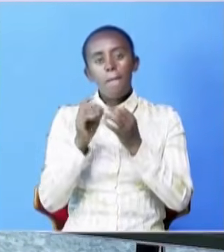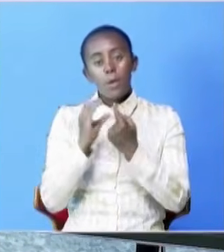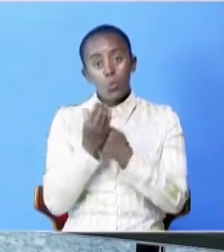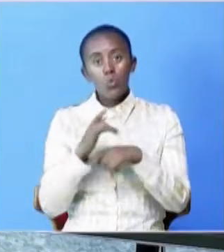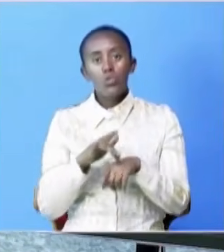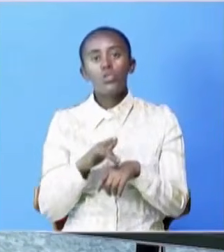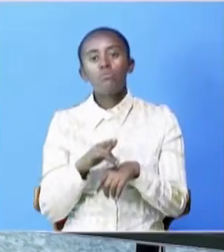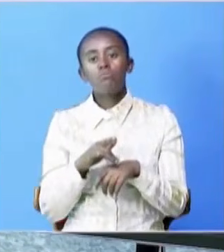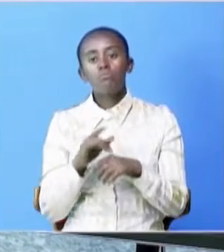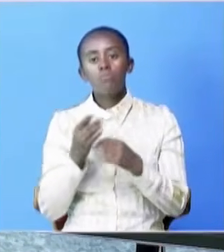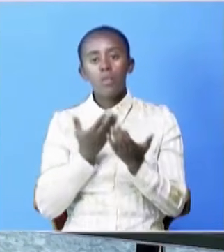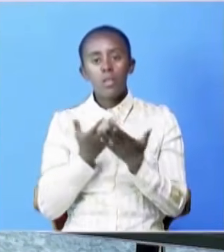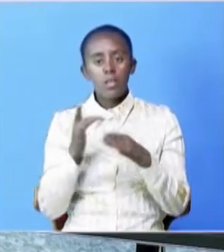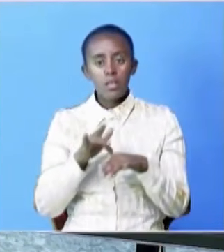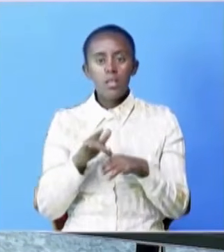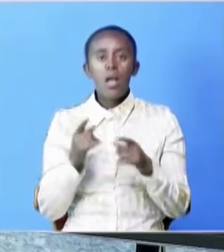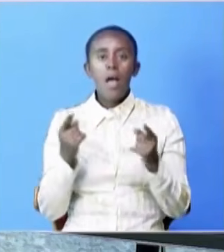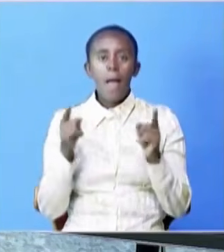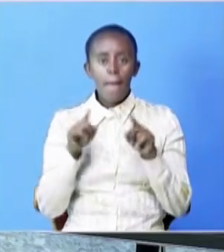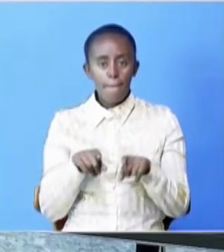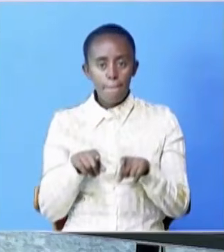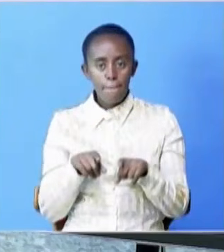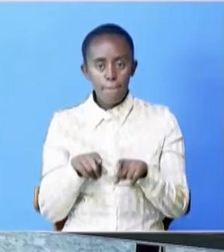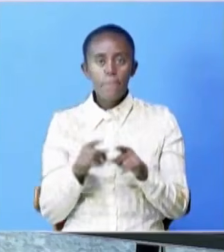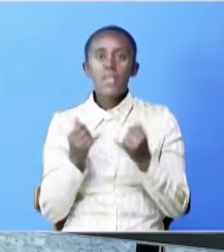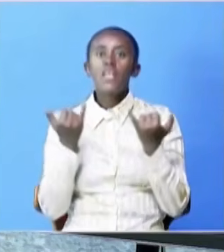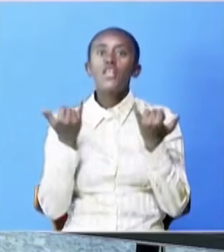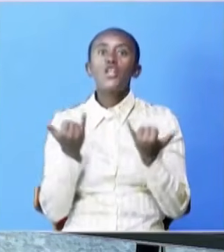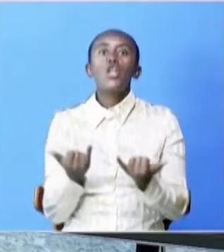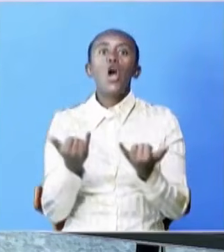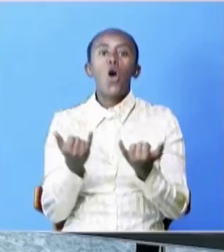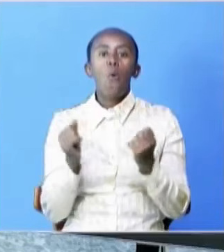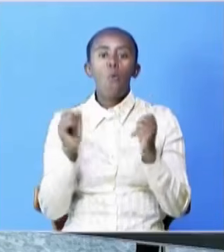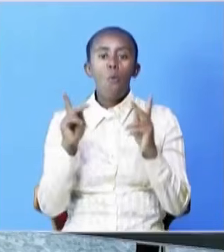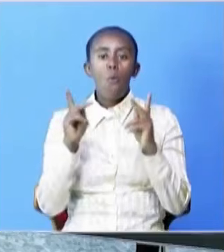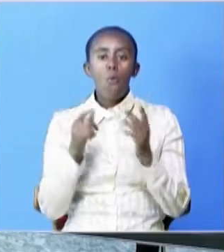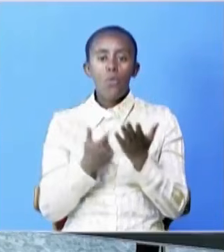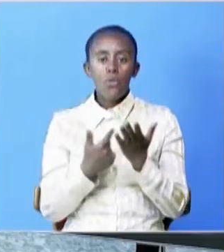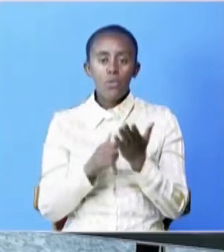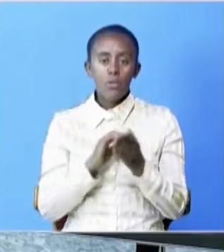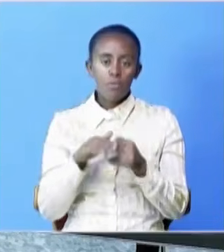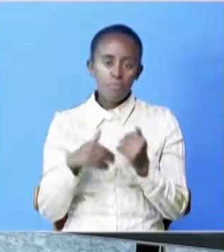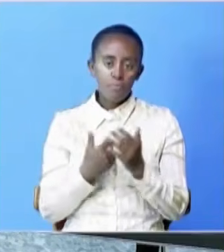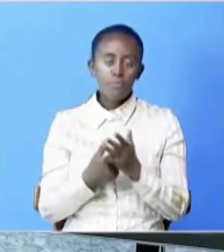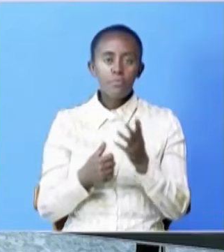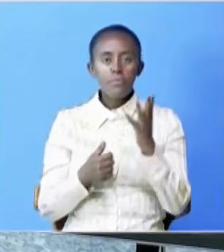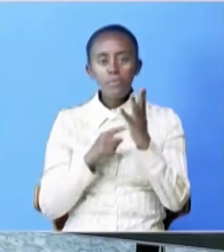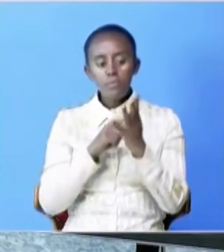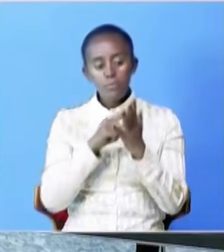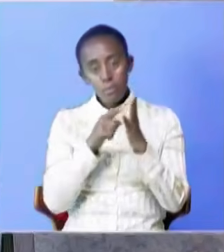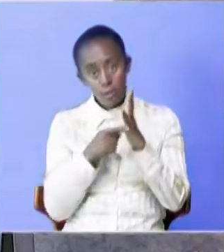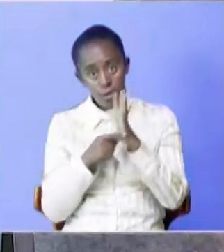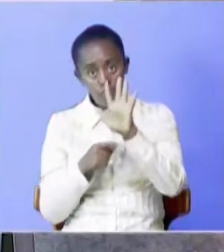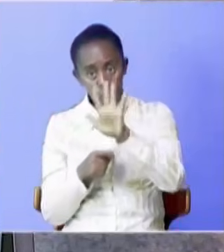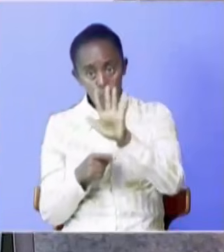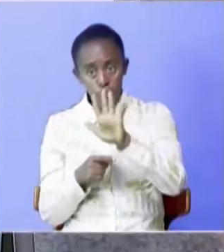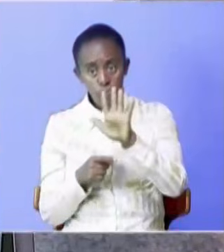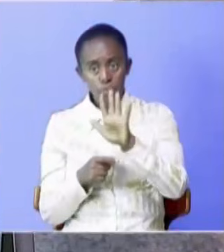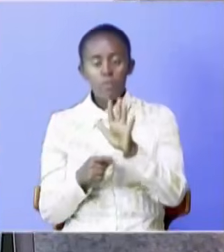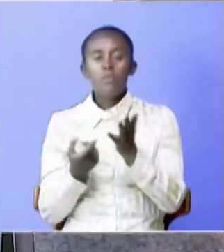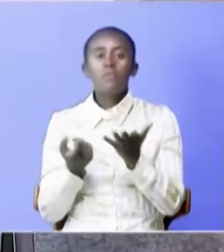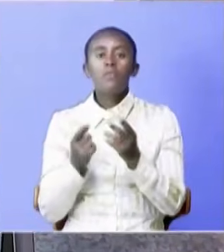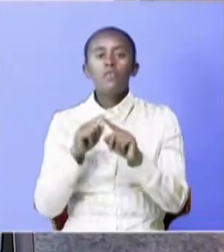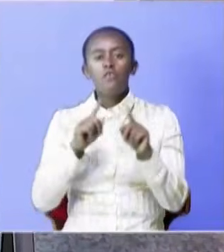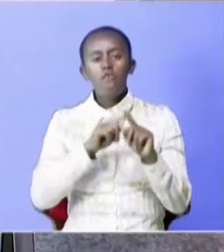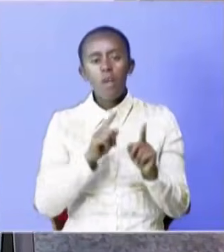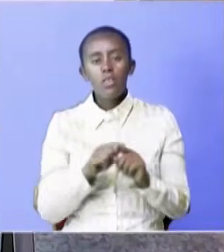condition. Things are happening now. Okay, so these are the 5 ways or the different ways